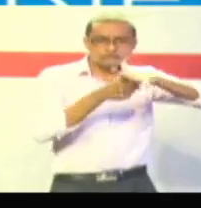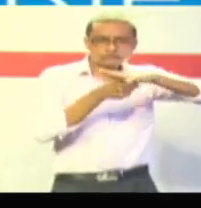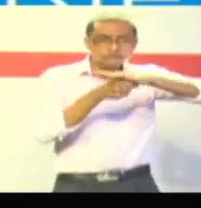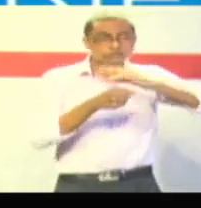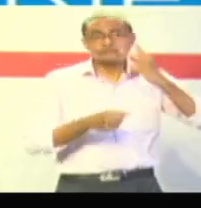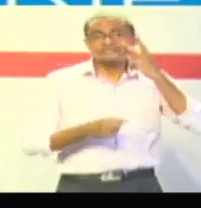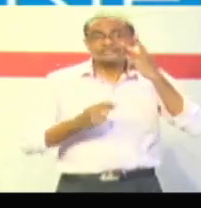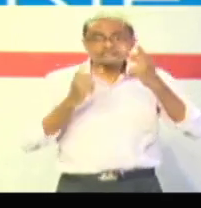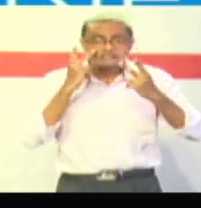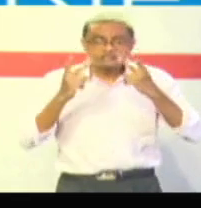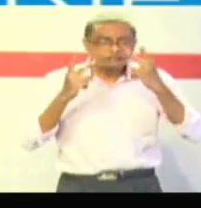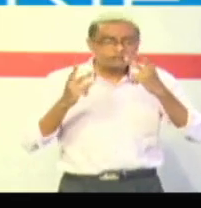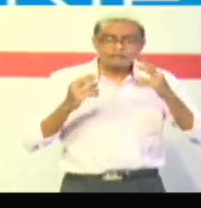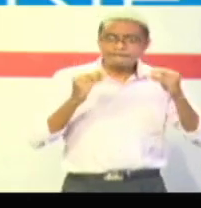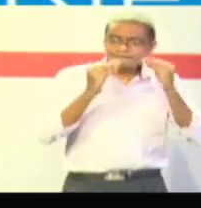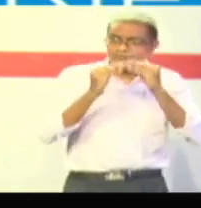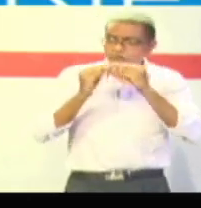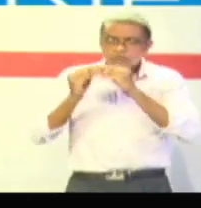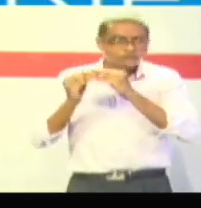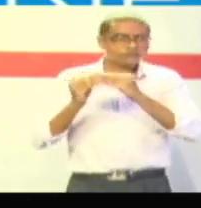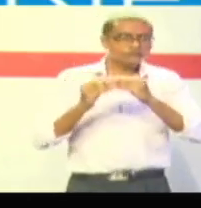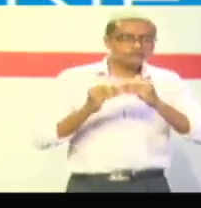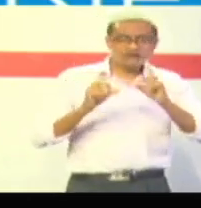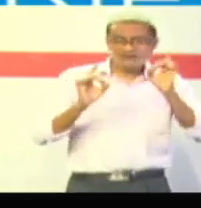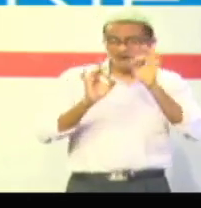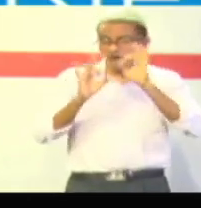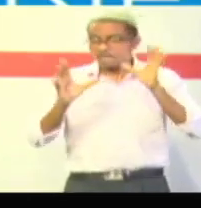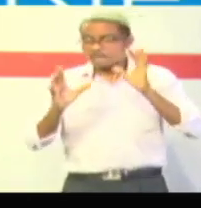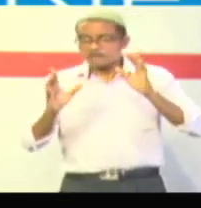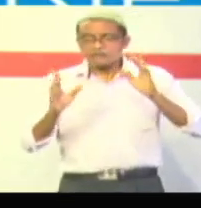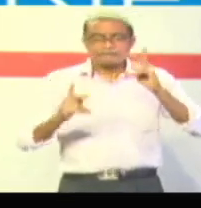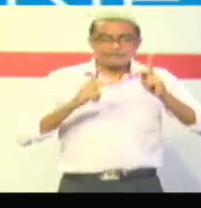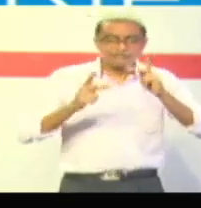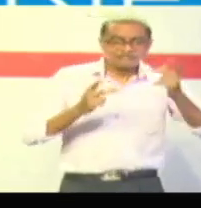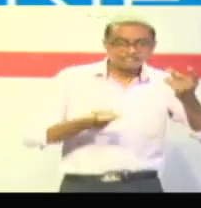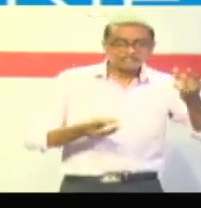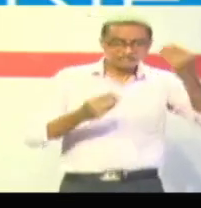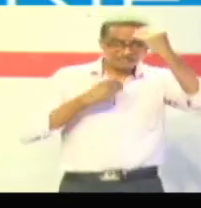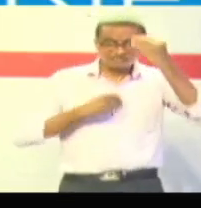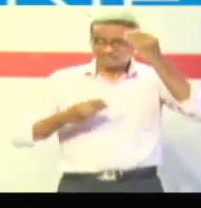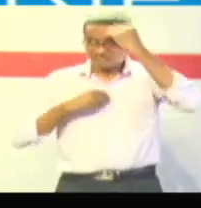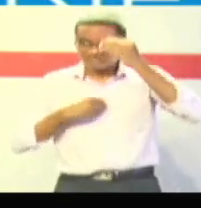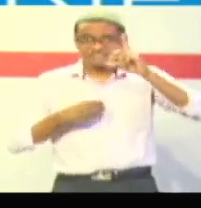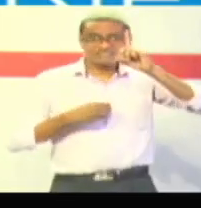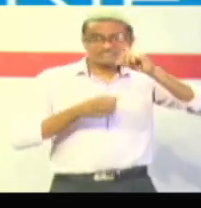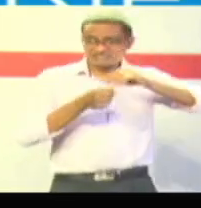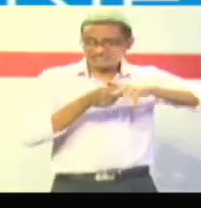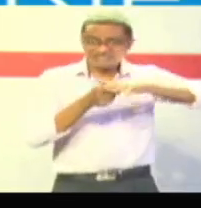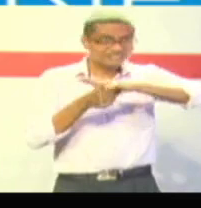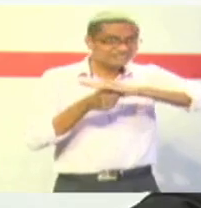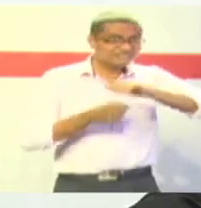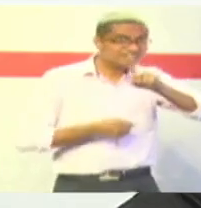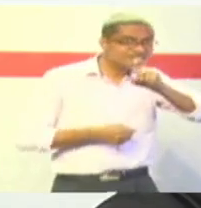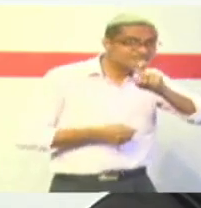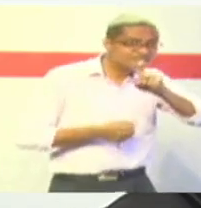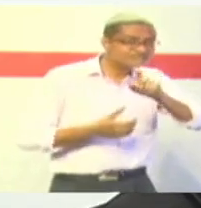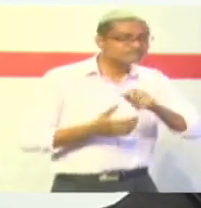we seeing more severe cases with persons who have the Delta? Thank